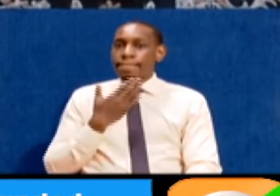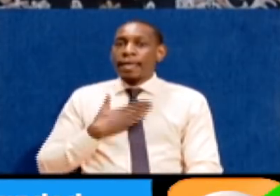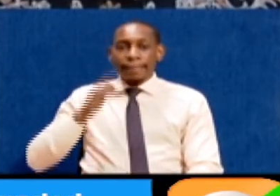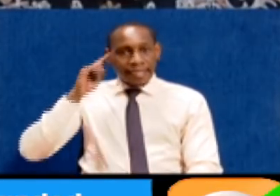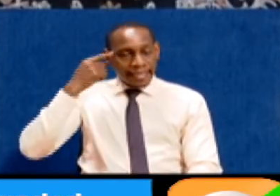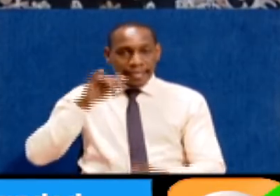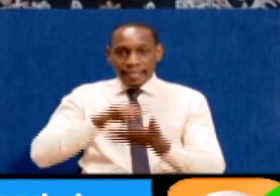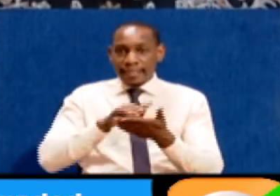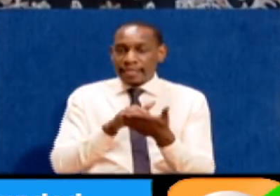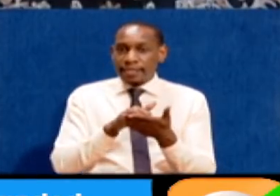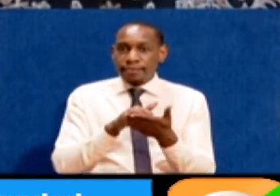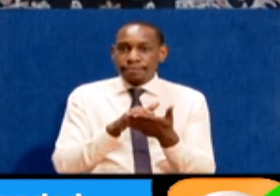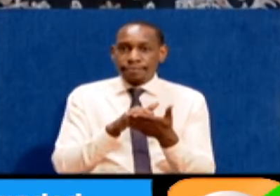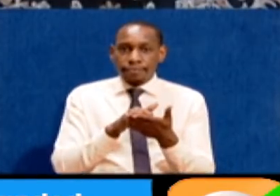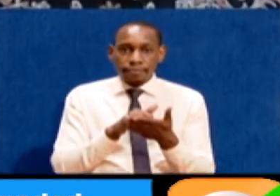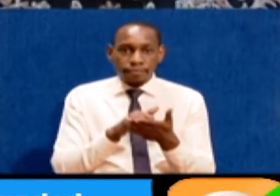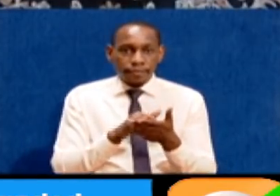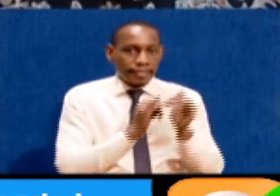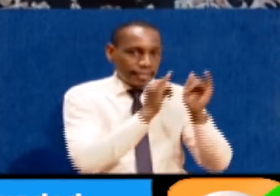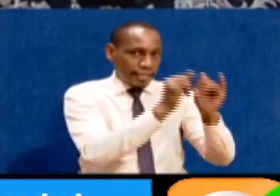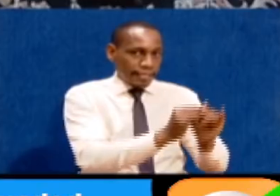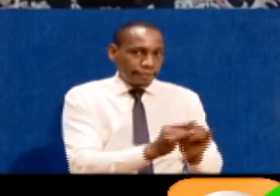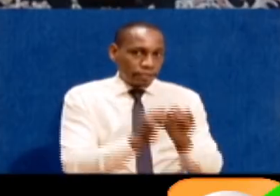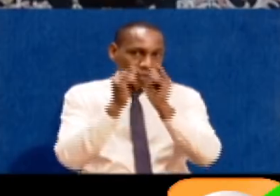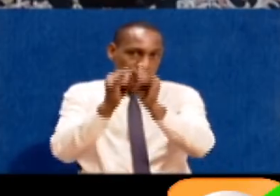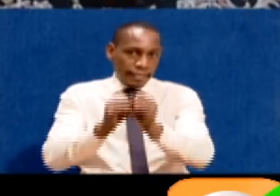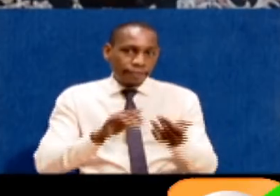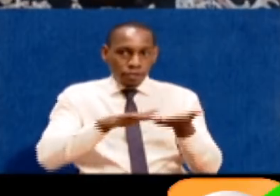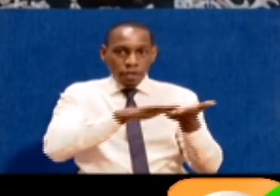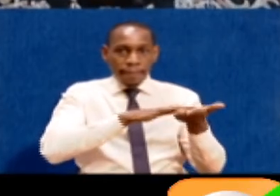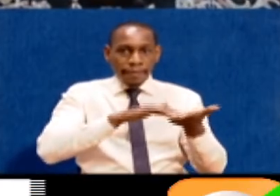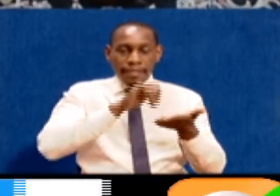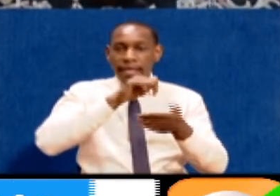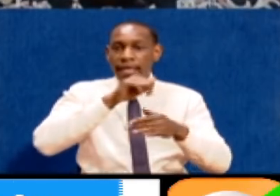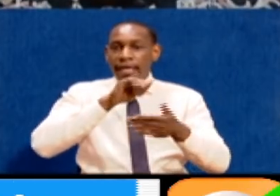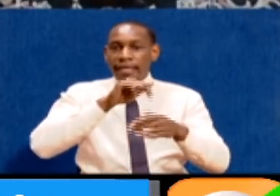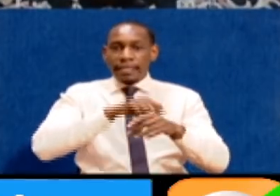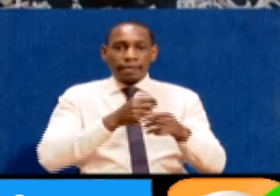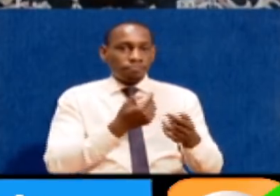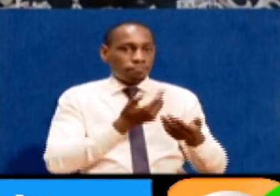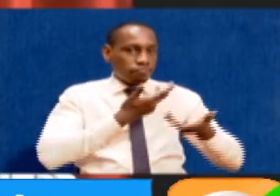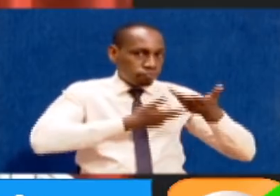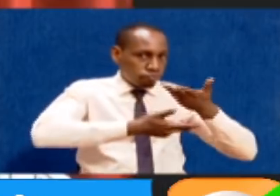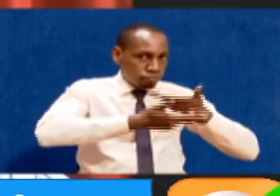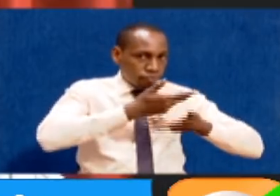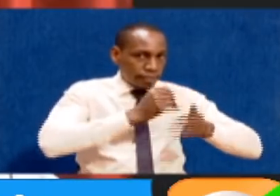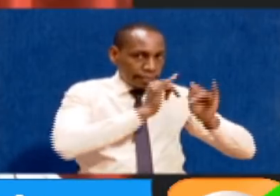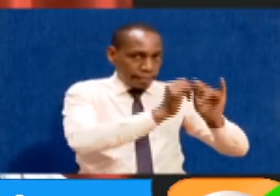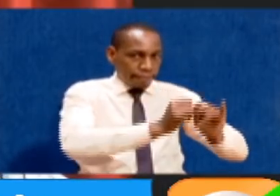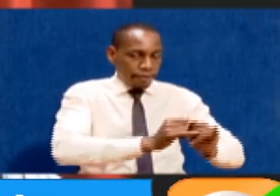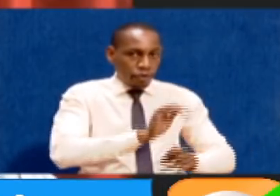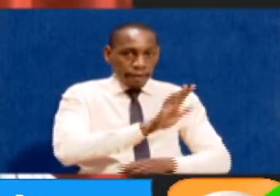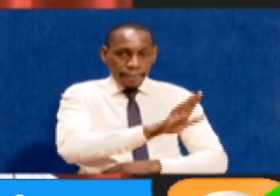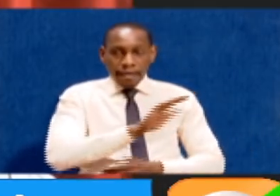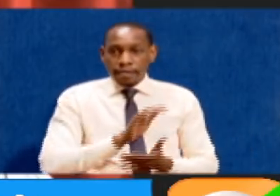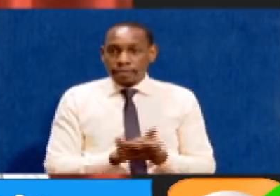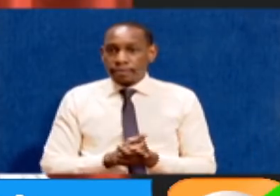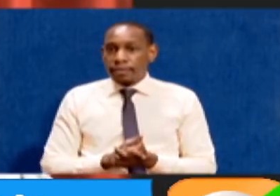I think this would be taken on individual basis. Mm. That when you talk to an individual,